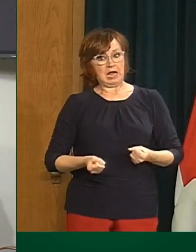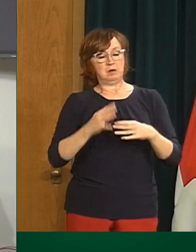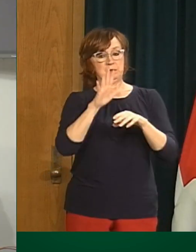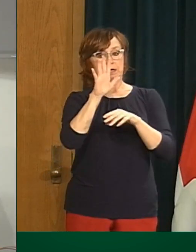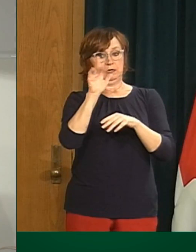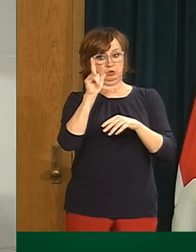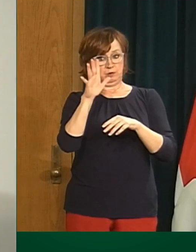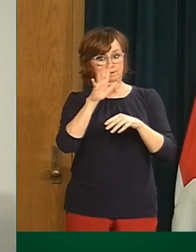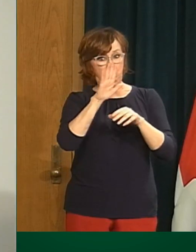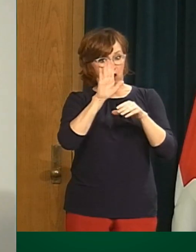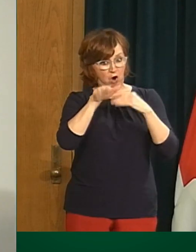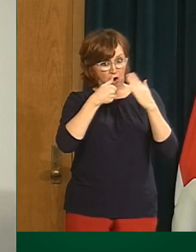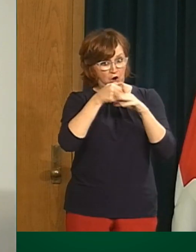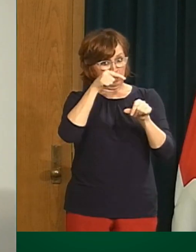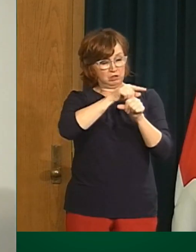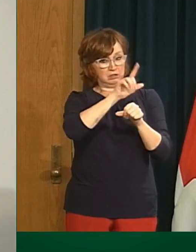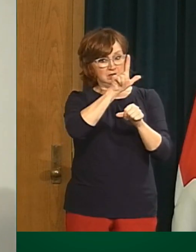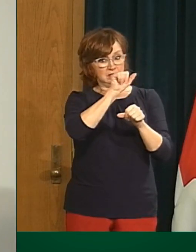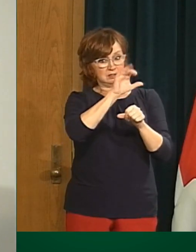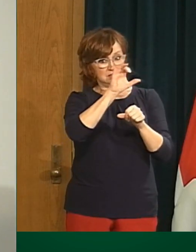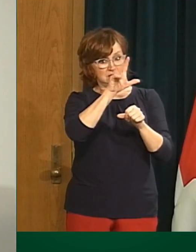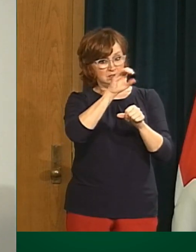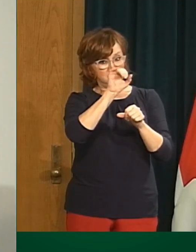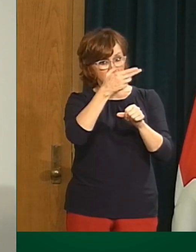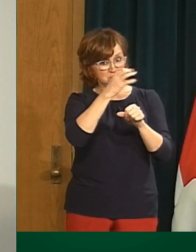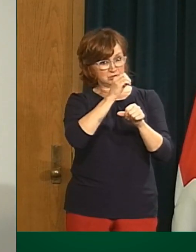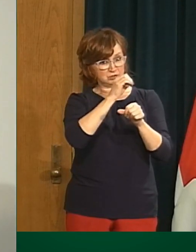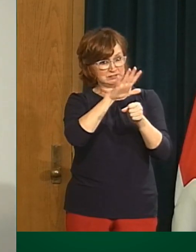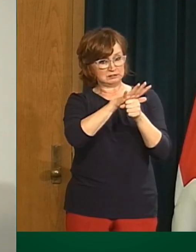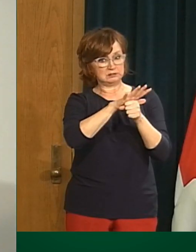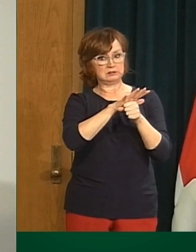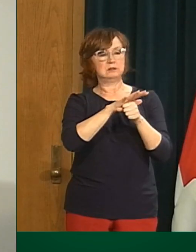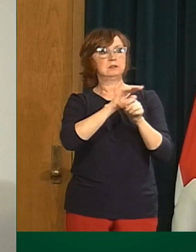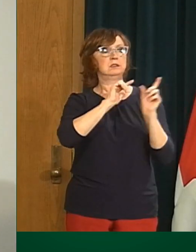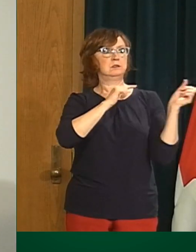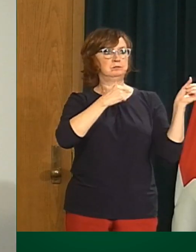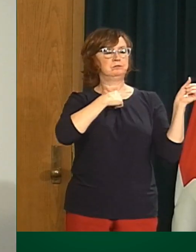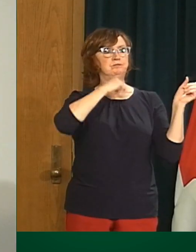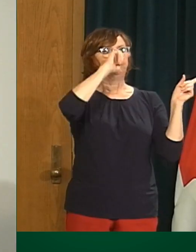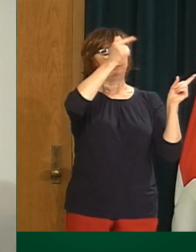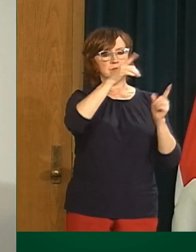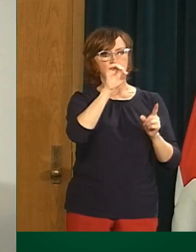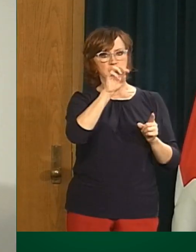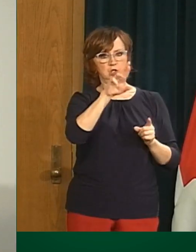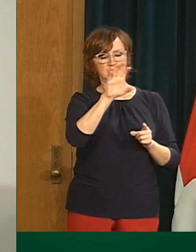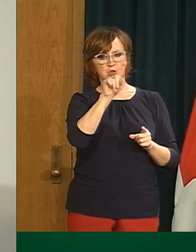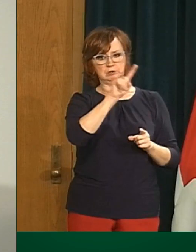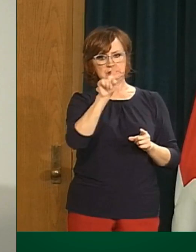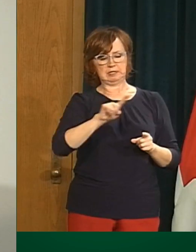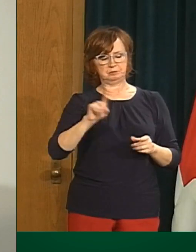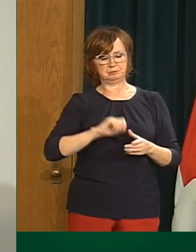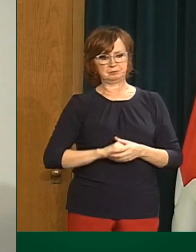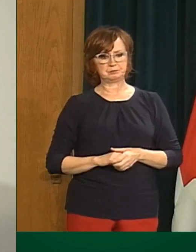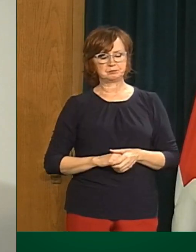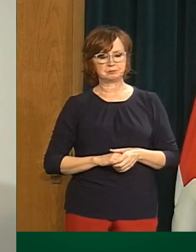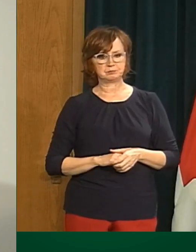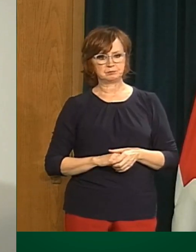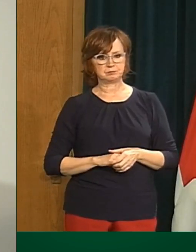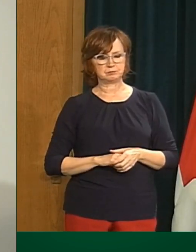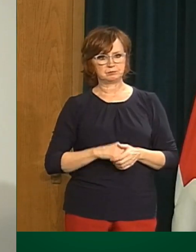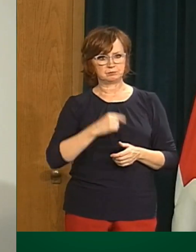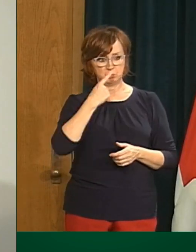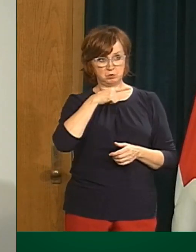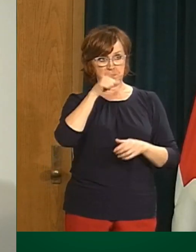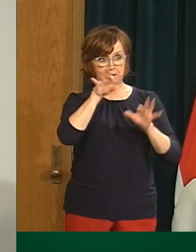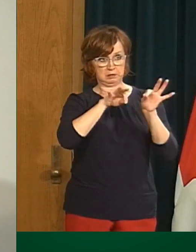So, Dr. Zayed, I'll leave it to you to explain how the northern outbreak